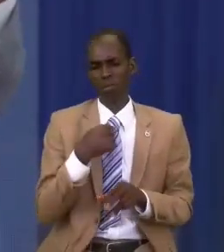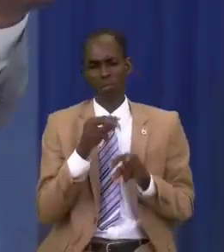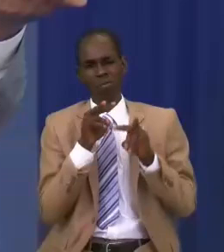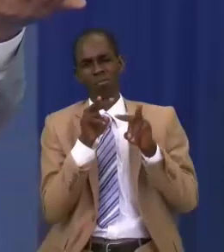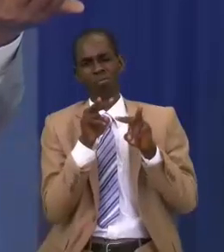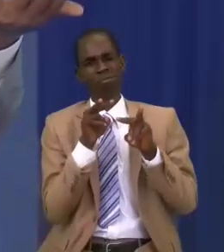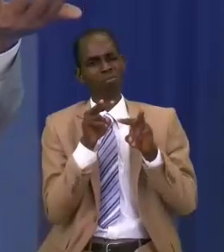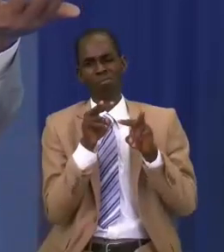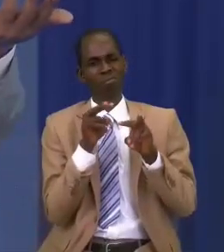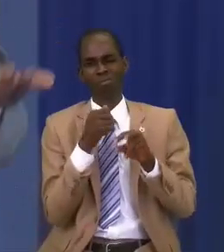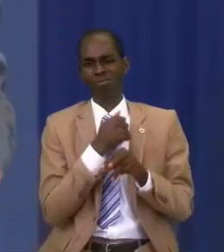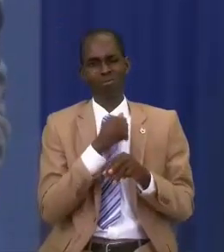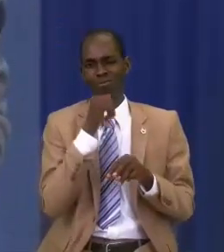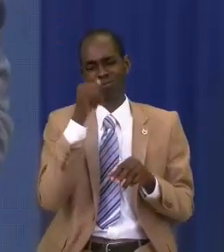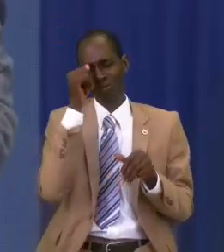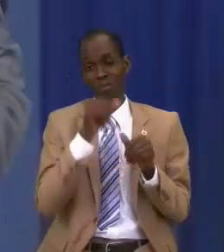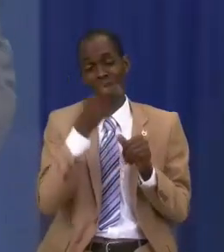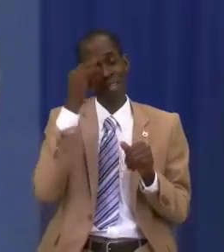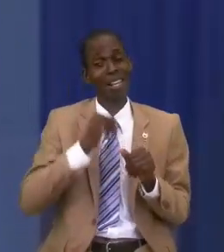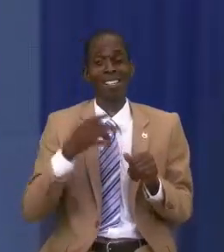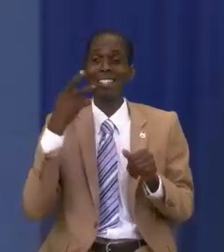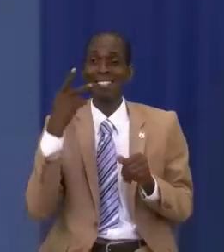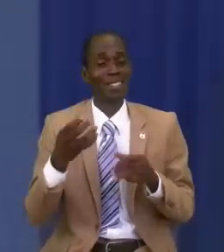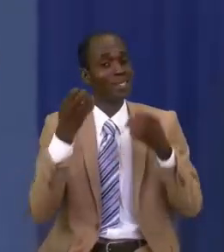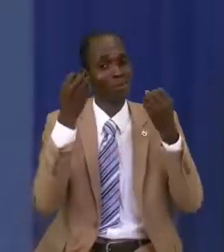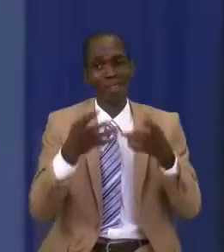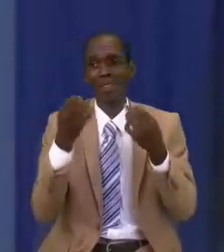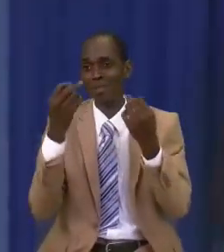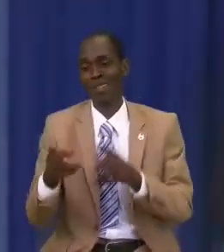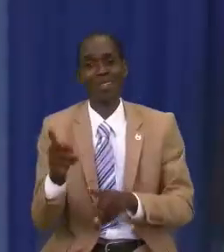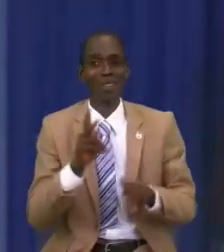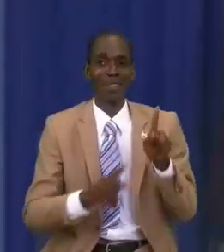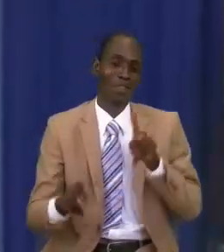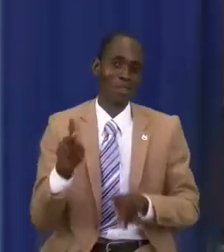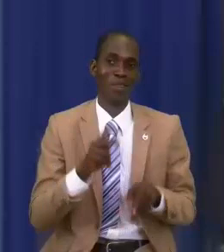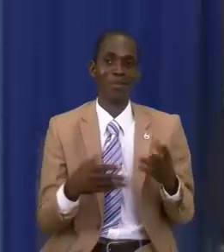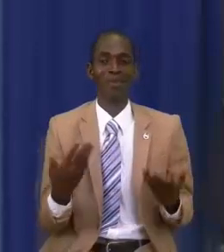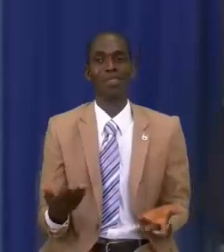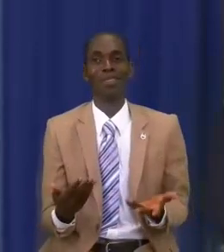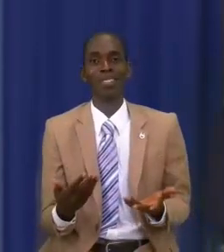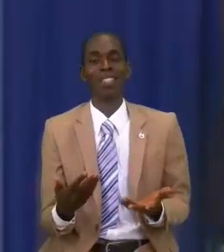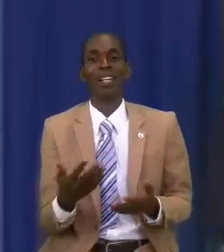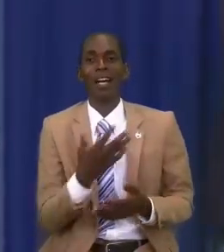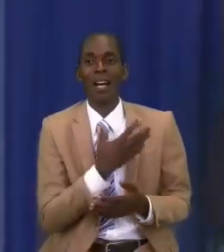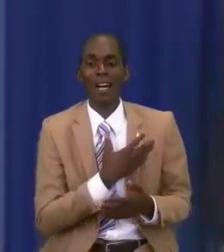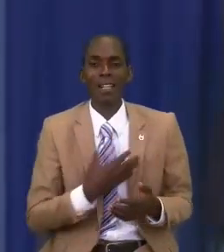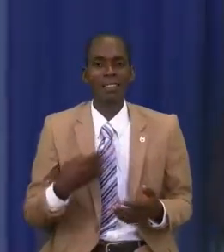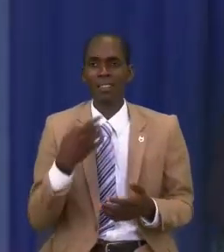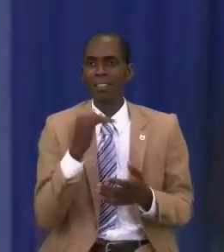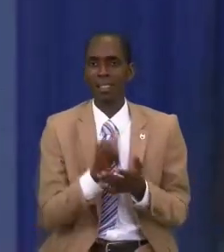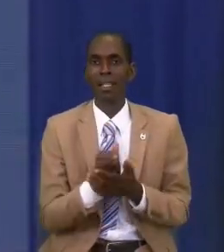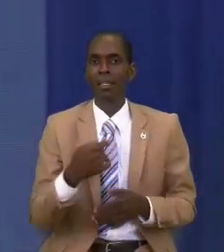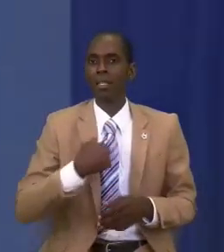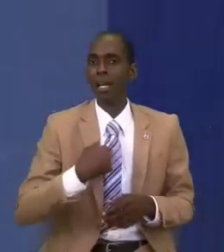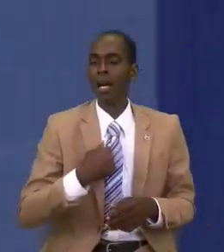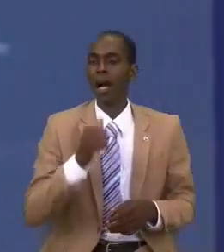looks like they are the same to you when you are new in the place. He said, I am the pastor that came to you last year, and I